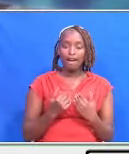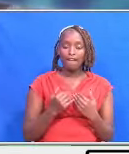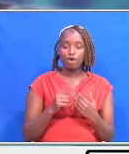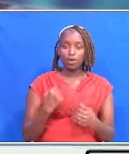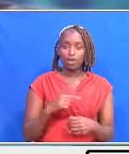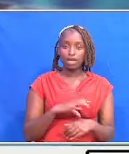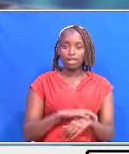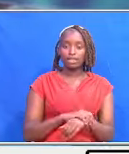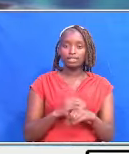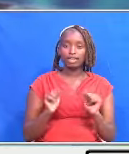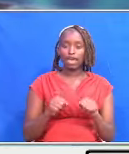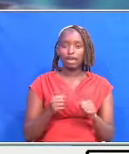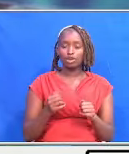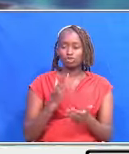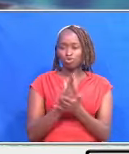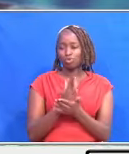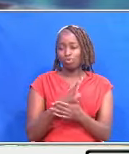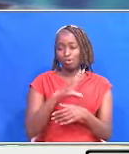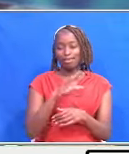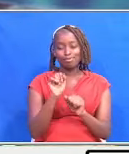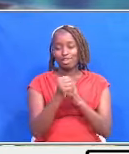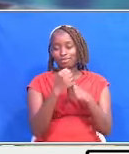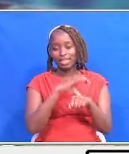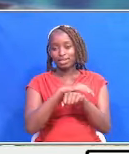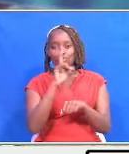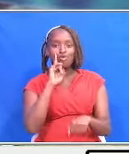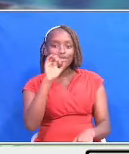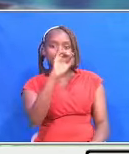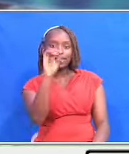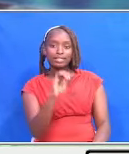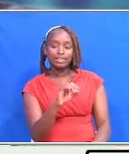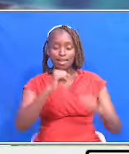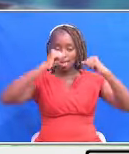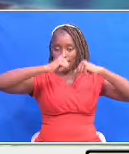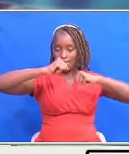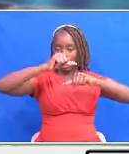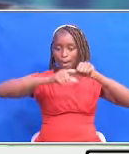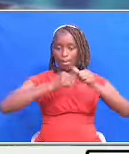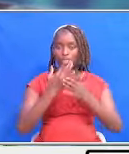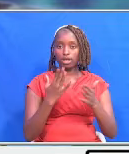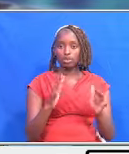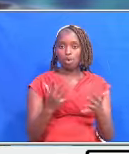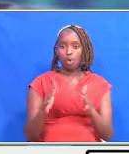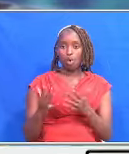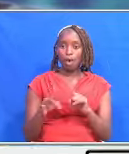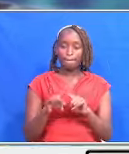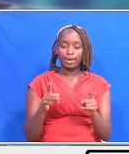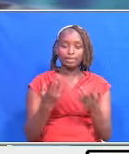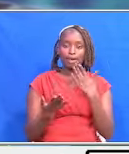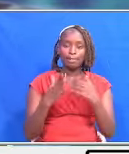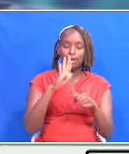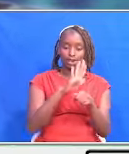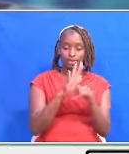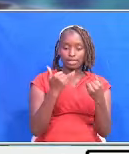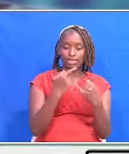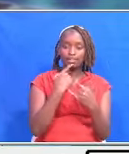feel? Whereas, of course, you cannot get 100% agreement on how things are, but a majority to be able to